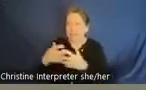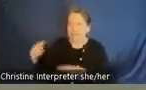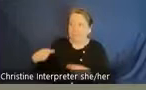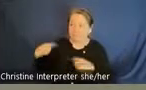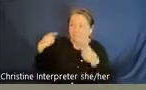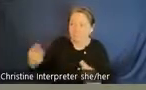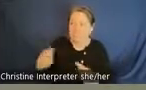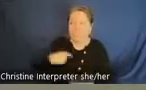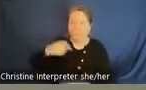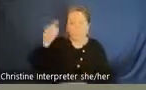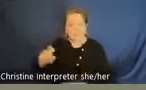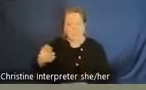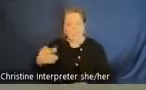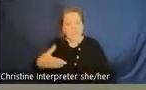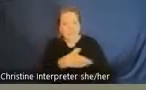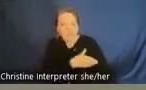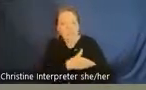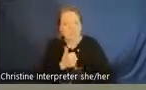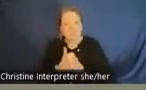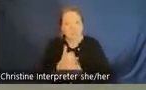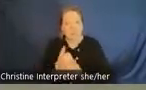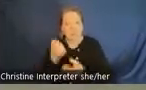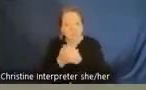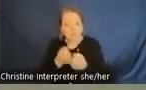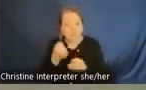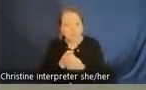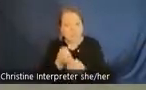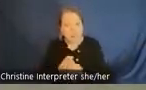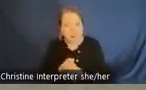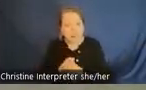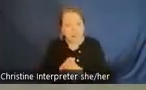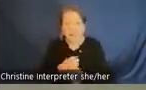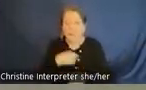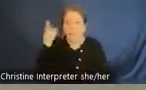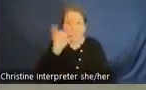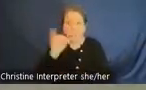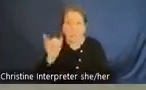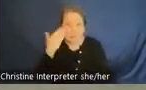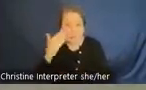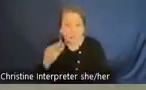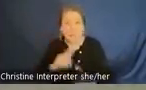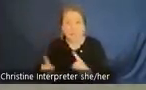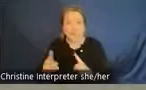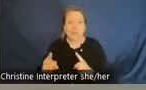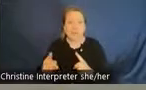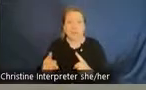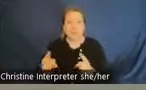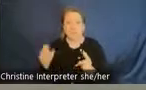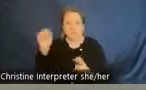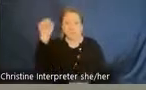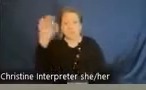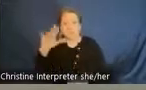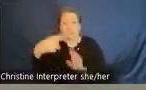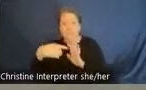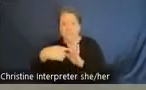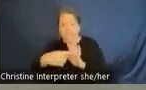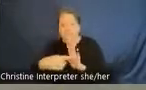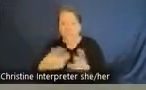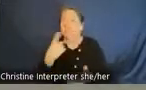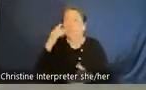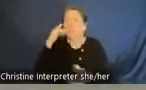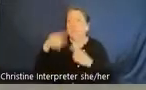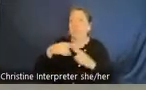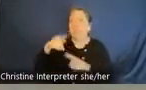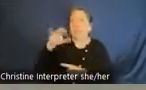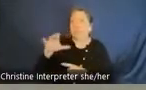some muscle to back us up. I'm not sure what this will look like, but just toss out one example. I'm thinking of public housing agencies